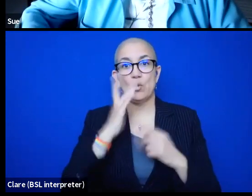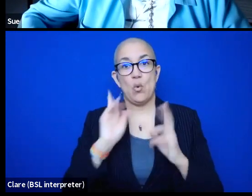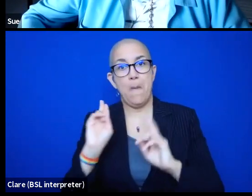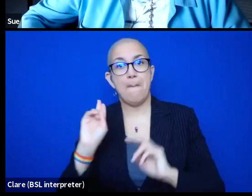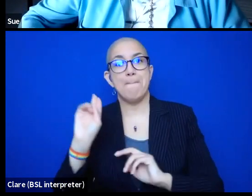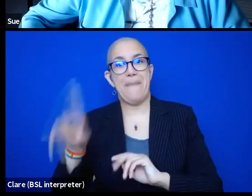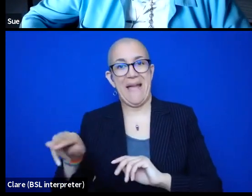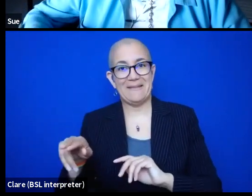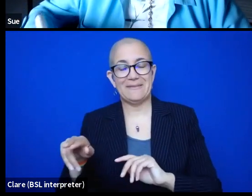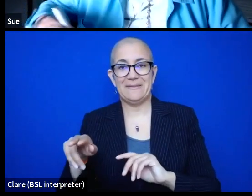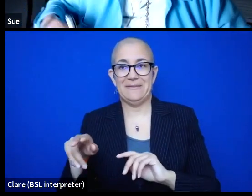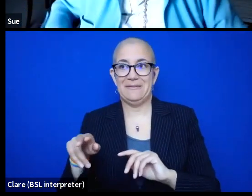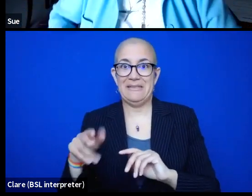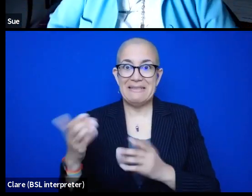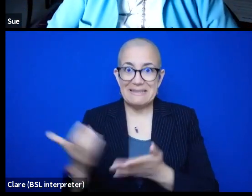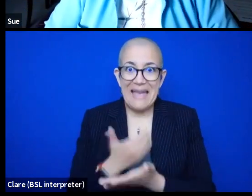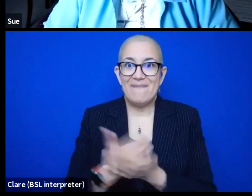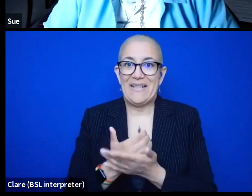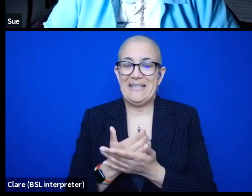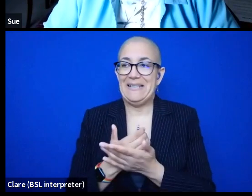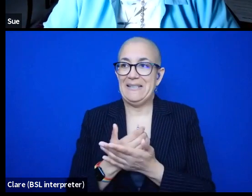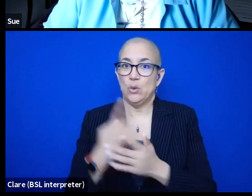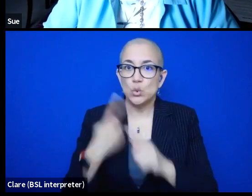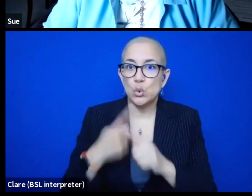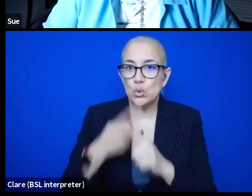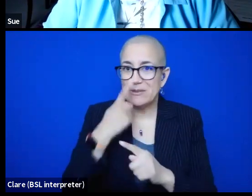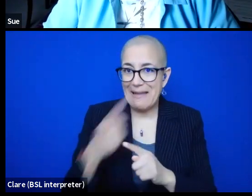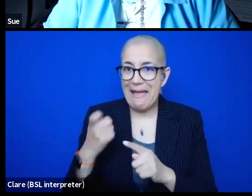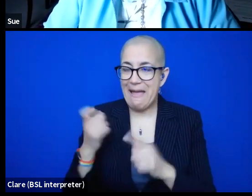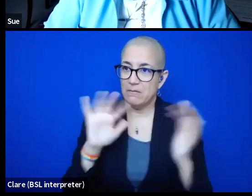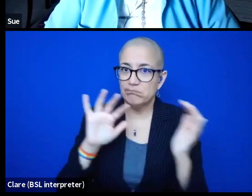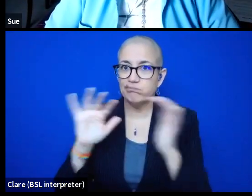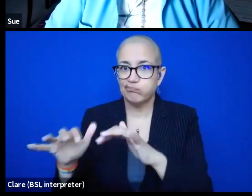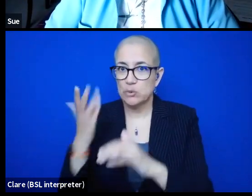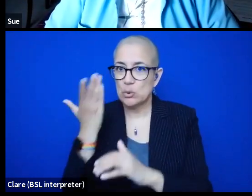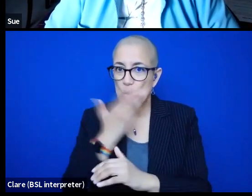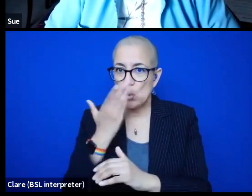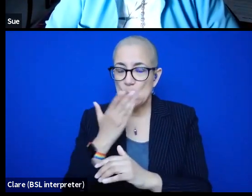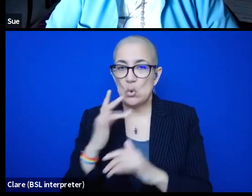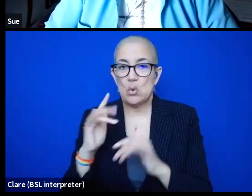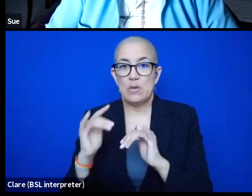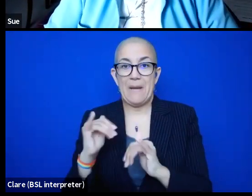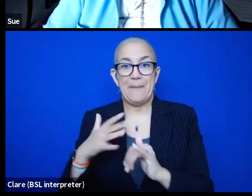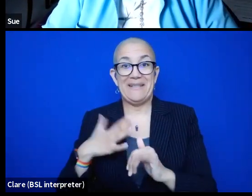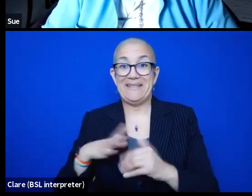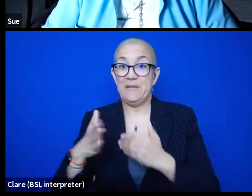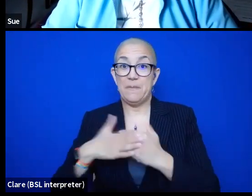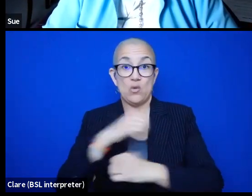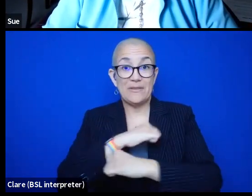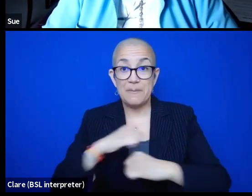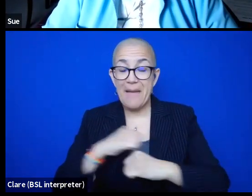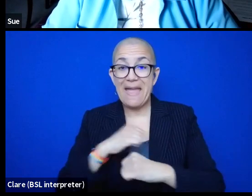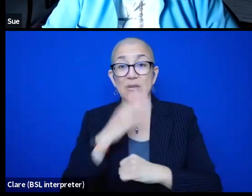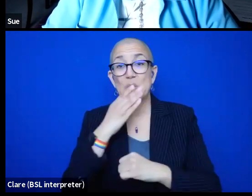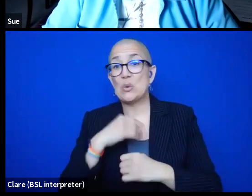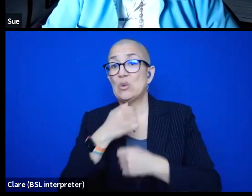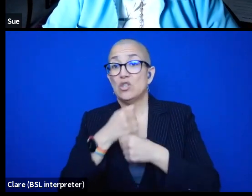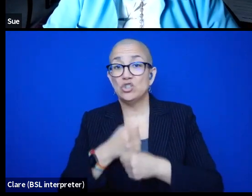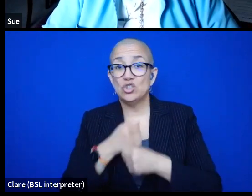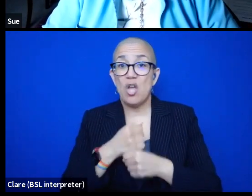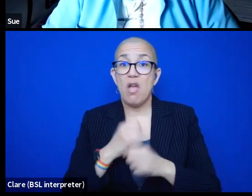can. And, you know, that may mean get it commanding more space, church halls, community halls,